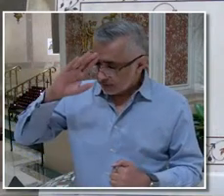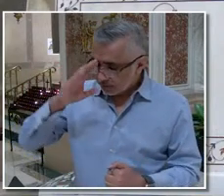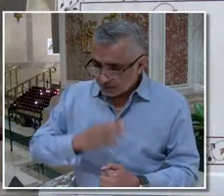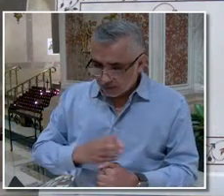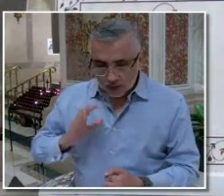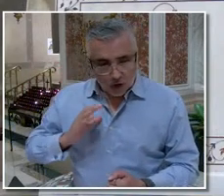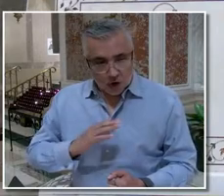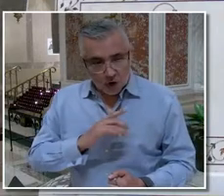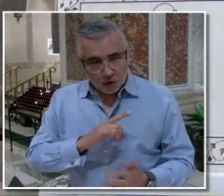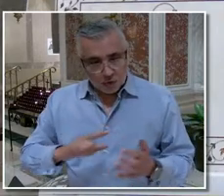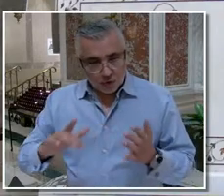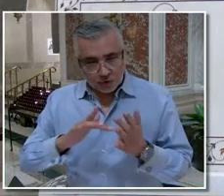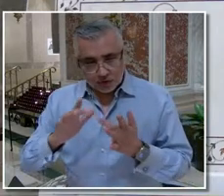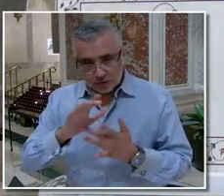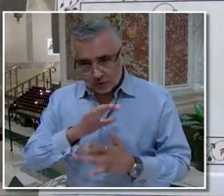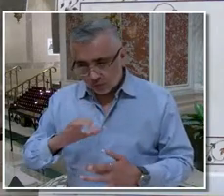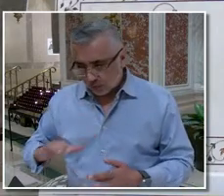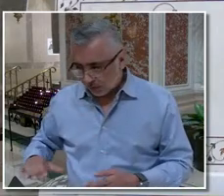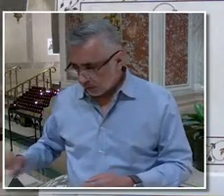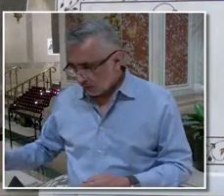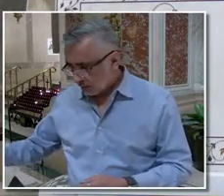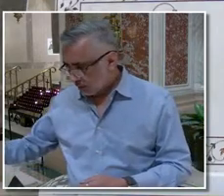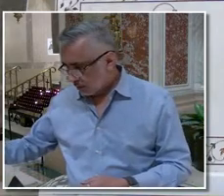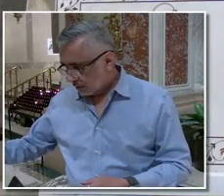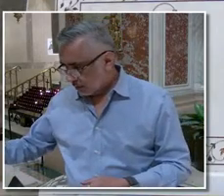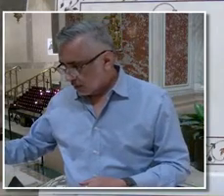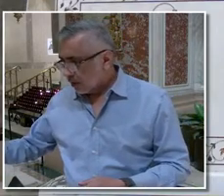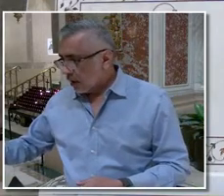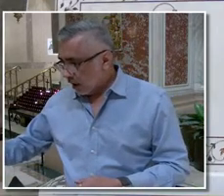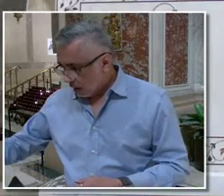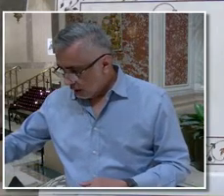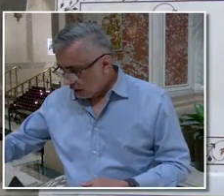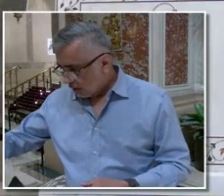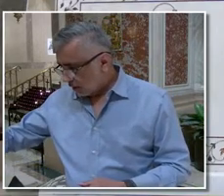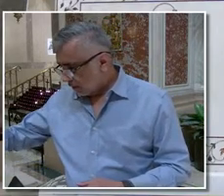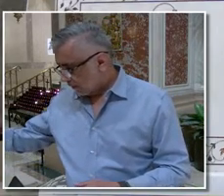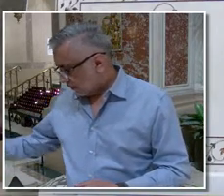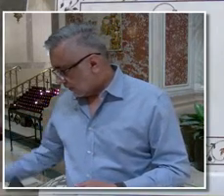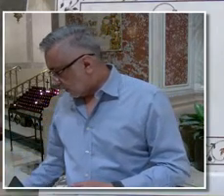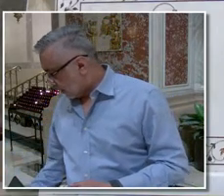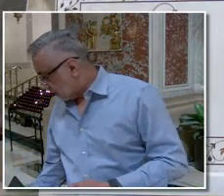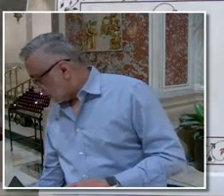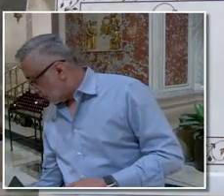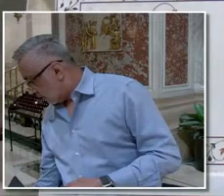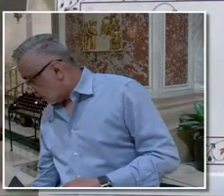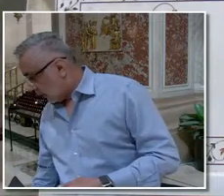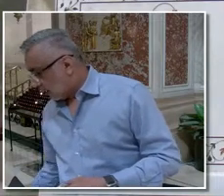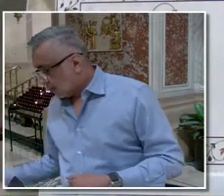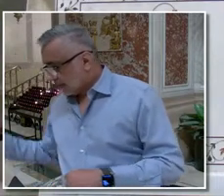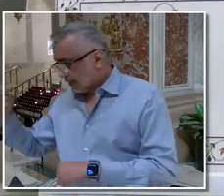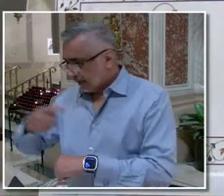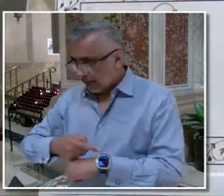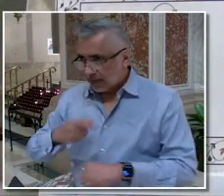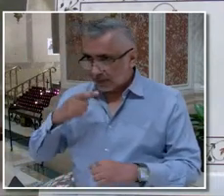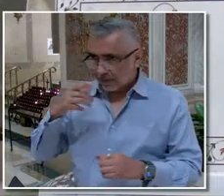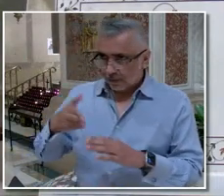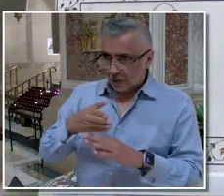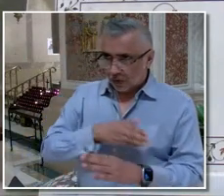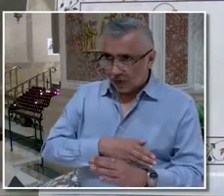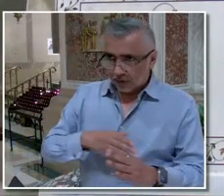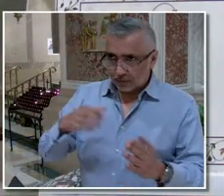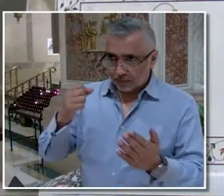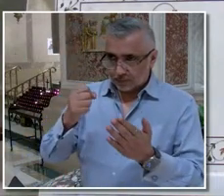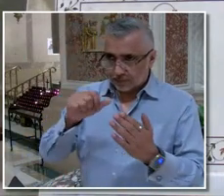our Lord Jesus Christ. On the day before he was to suffer for our